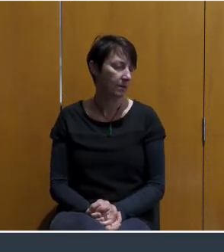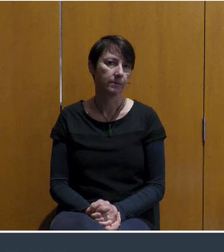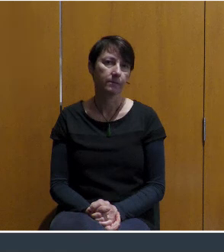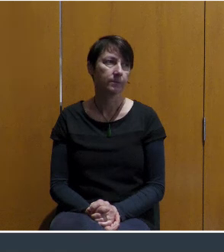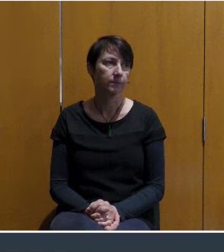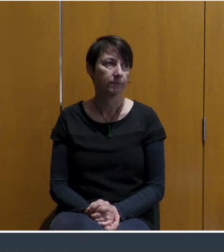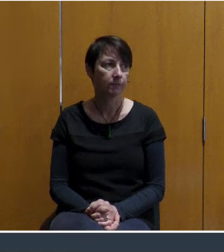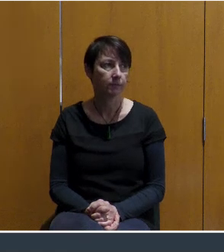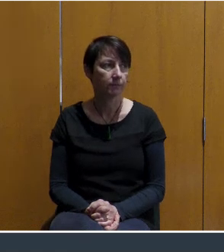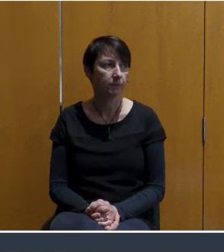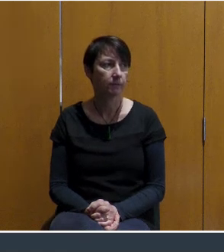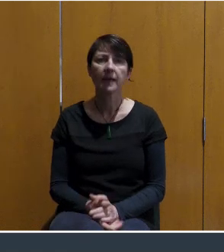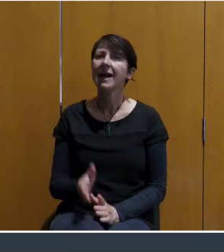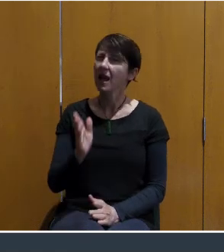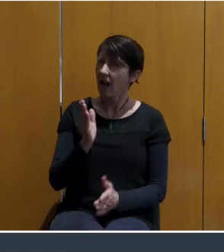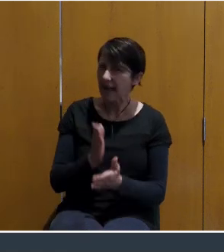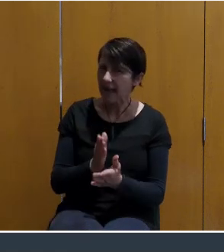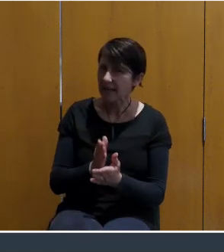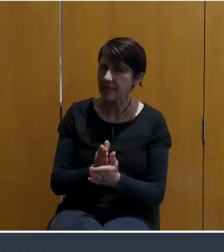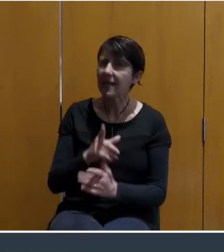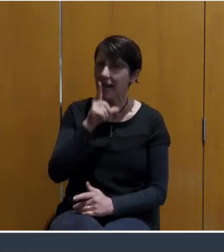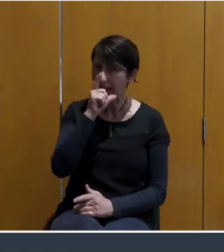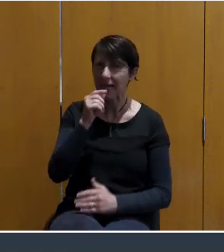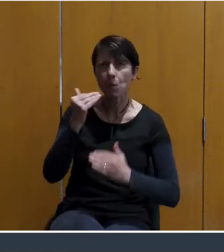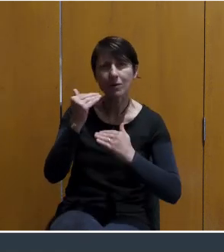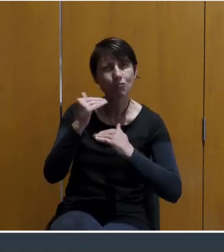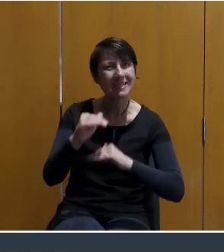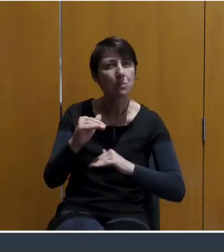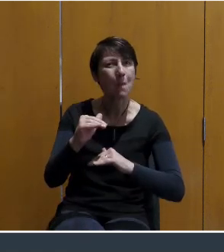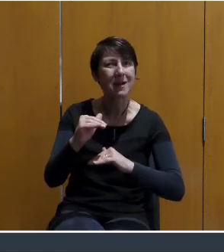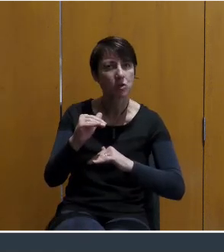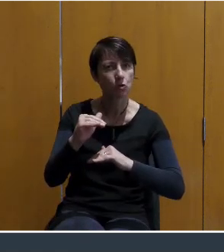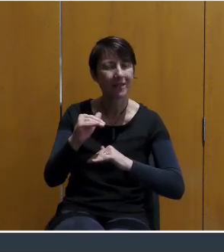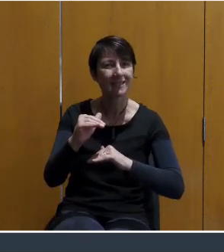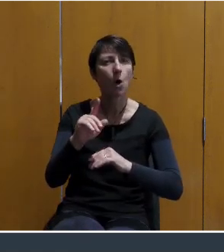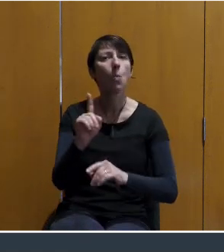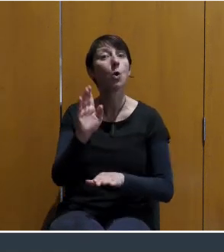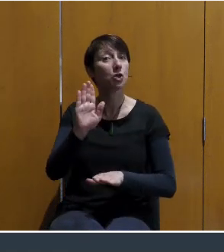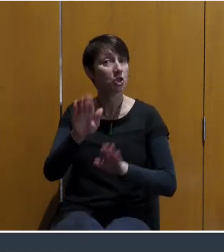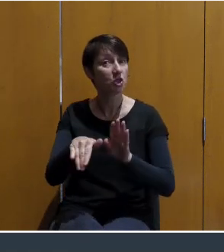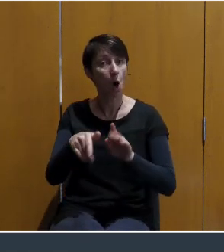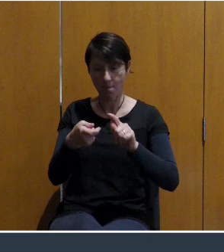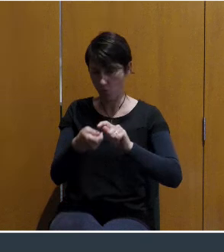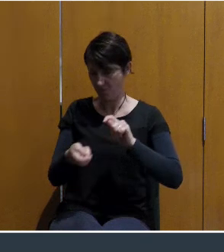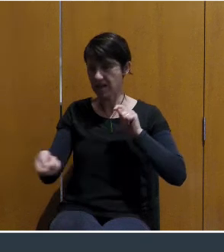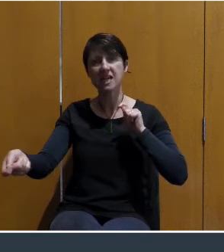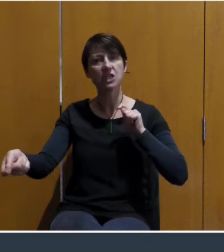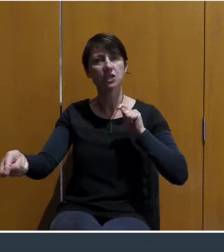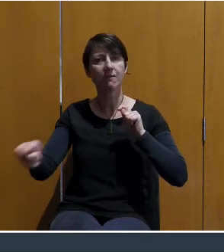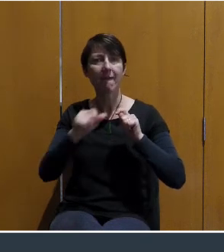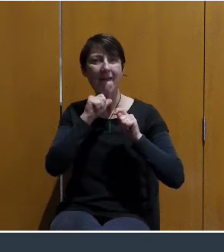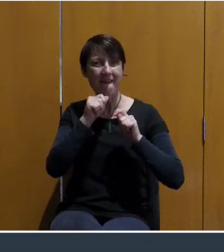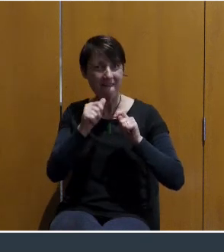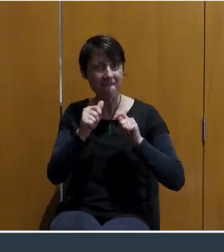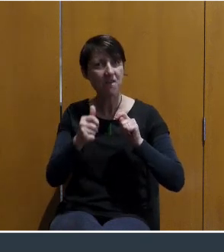Through you, Madam Chair, while we're on this point, are we able to restrict the type of leash? Are we able to determine whether it's a long leash or a short